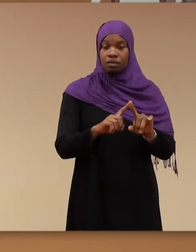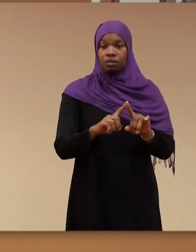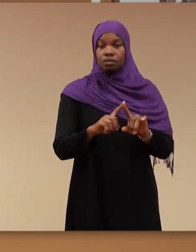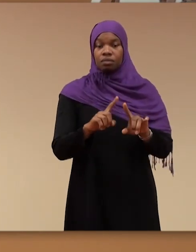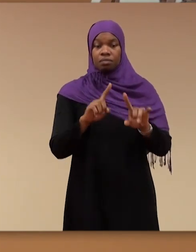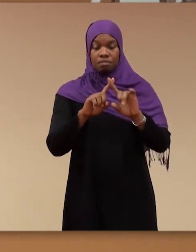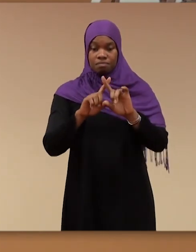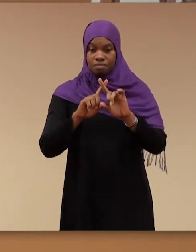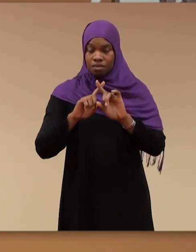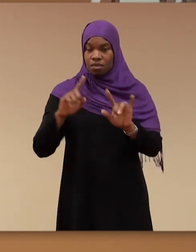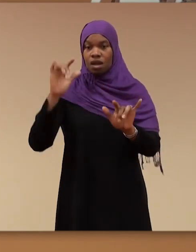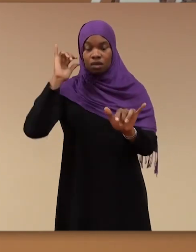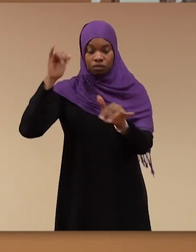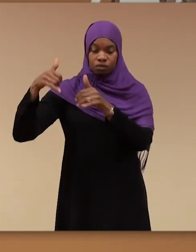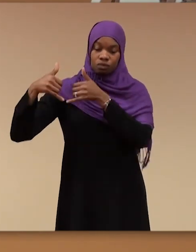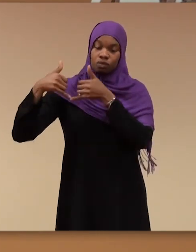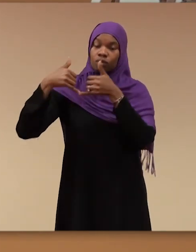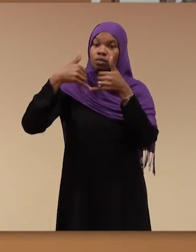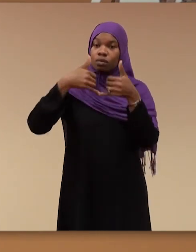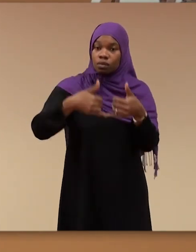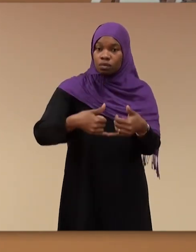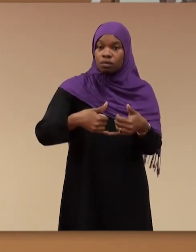reward, in the hereafter.